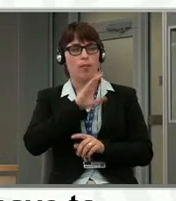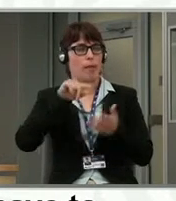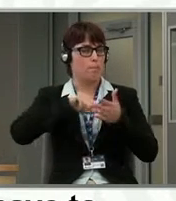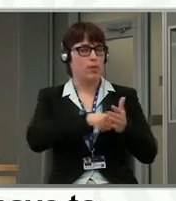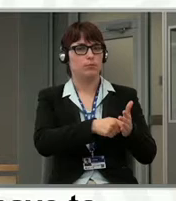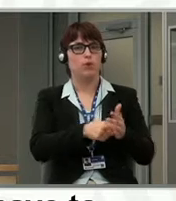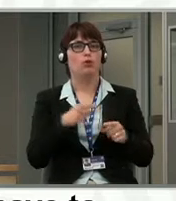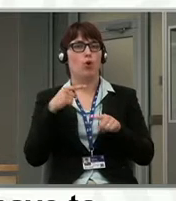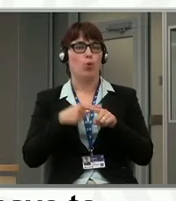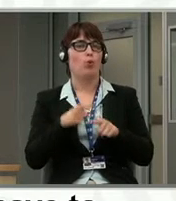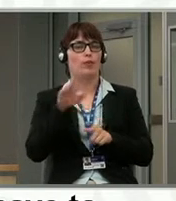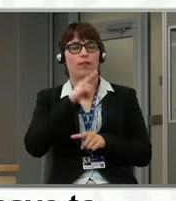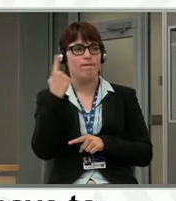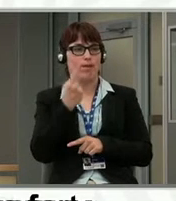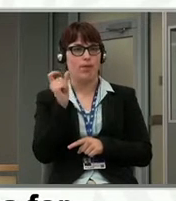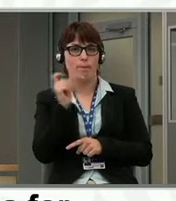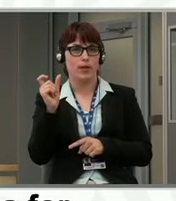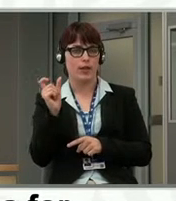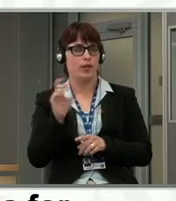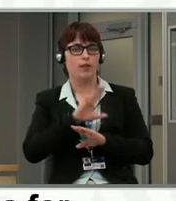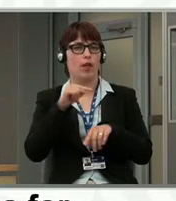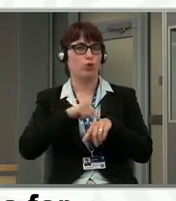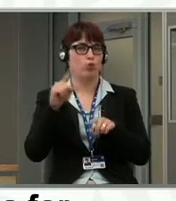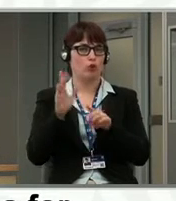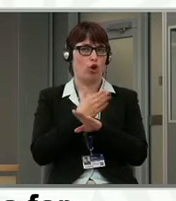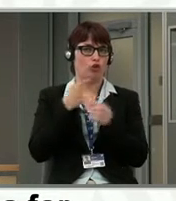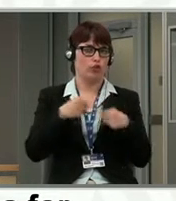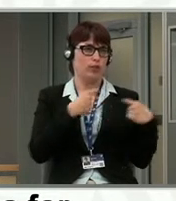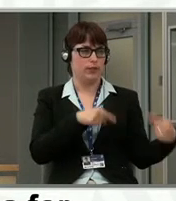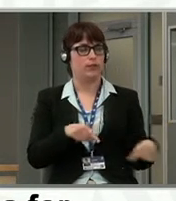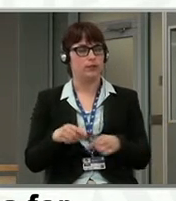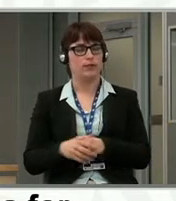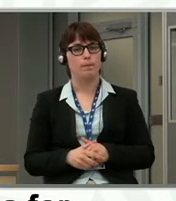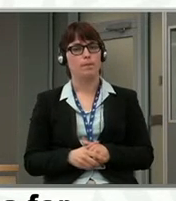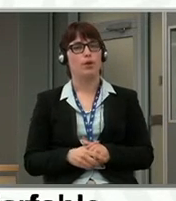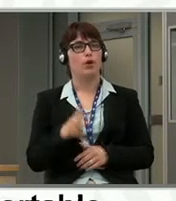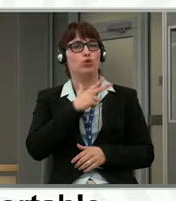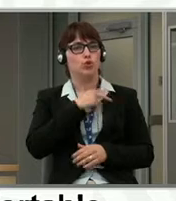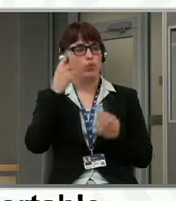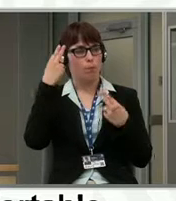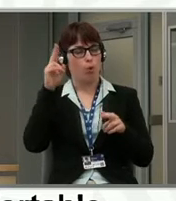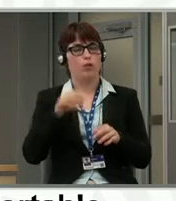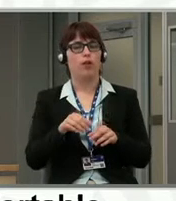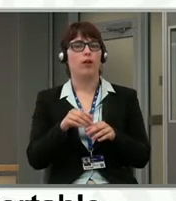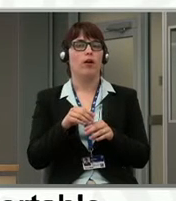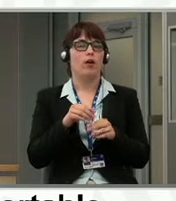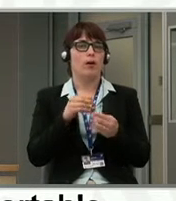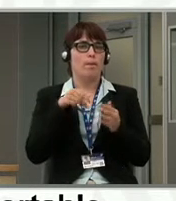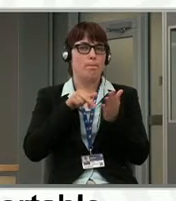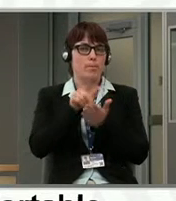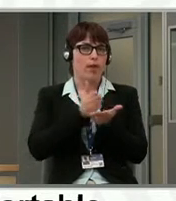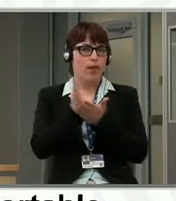for these people so that they feel safe, comfortable, and would not feel different at any moment.